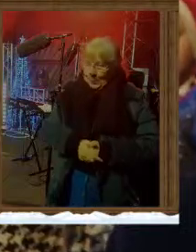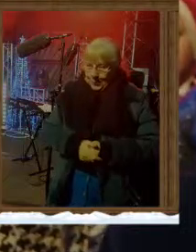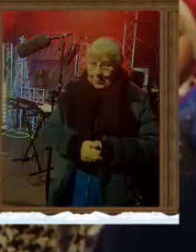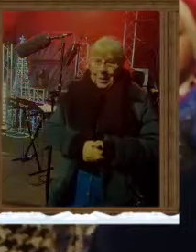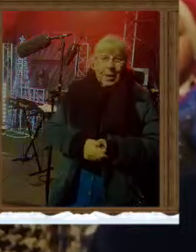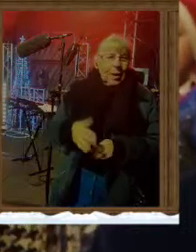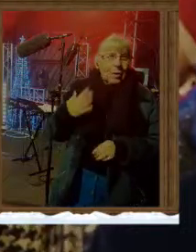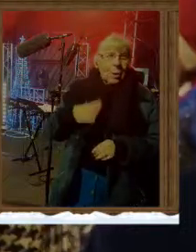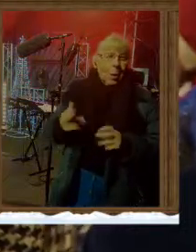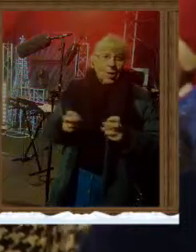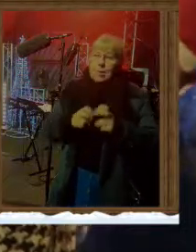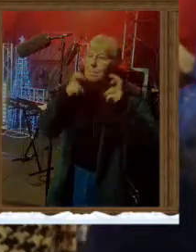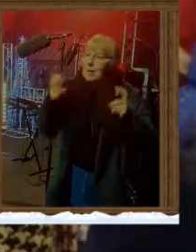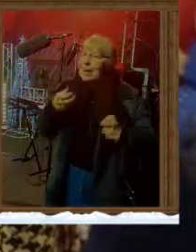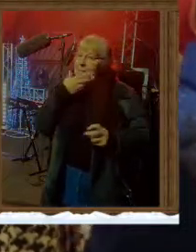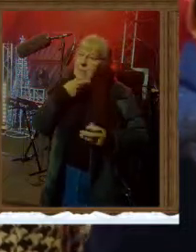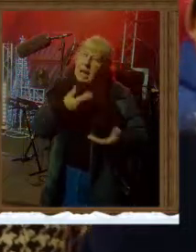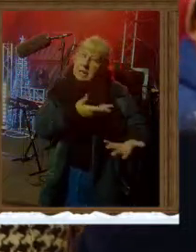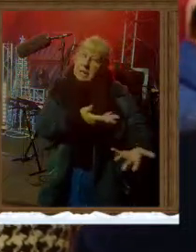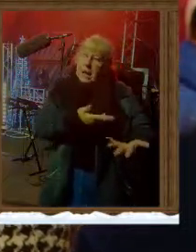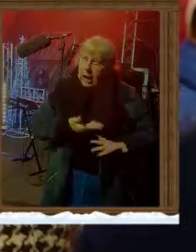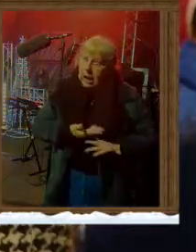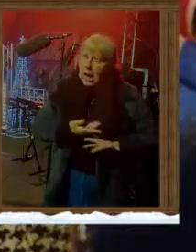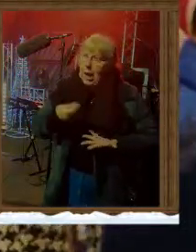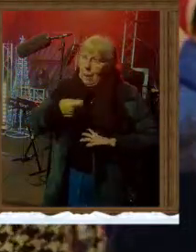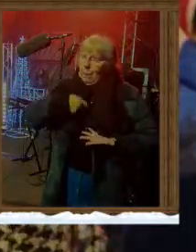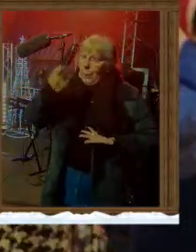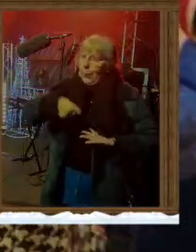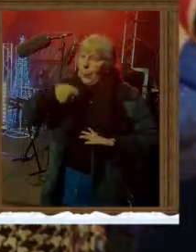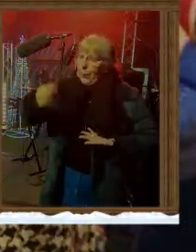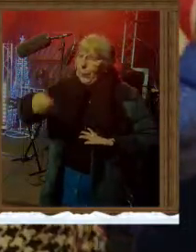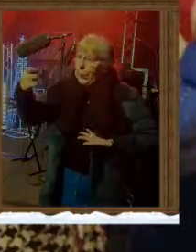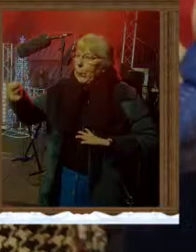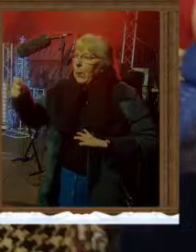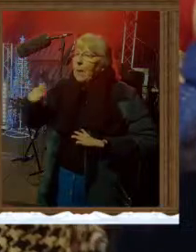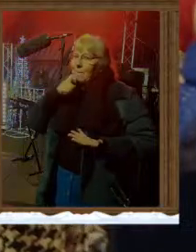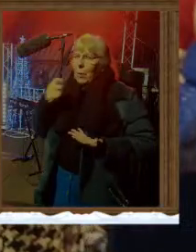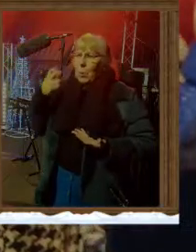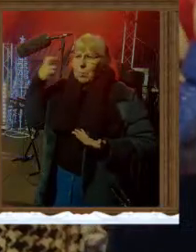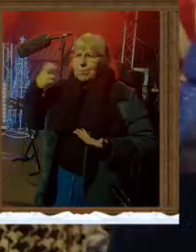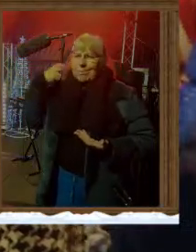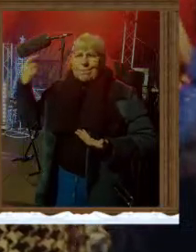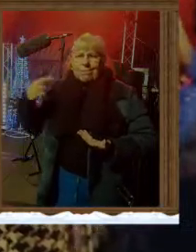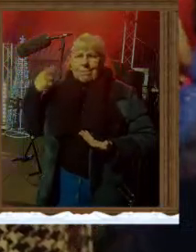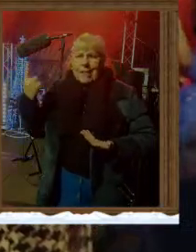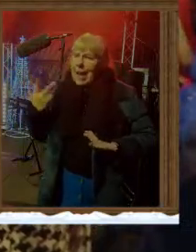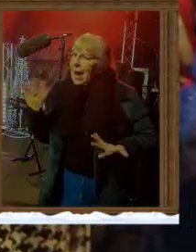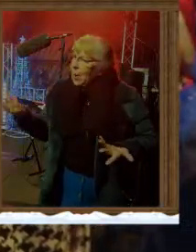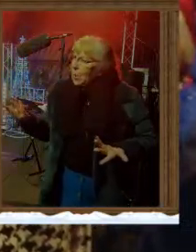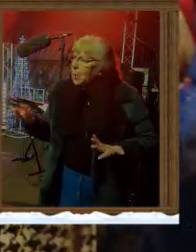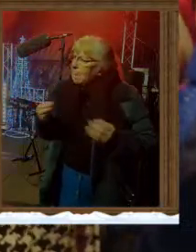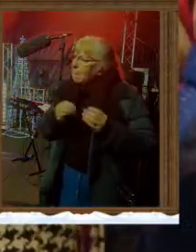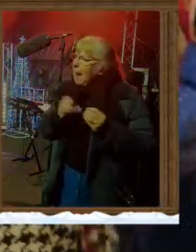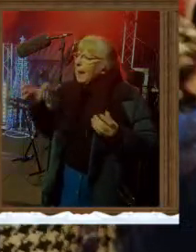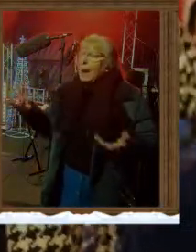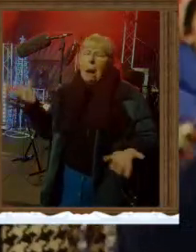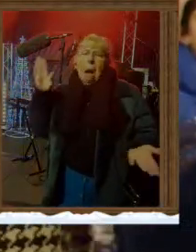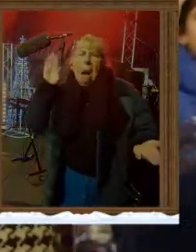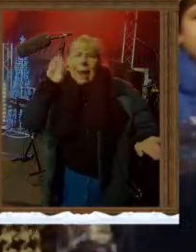to get some presents off Santa, and we'll be giving those out for the loudest people. By the way, let's hear how loud Ballyclare can